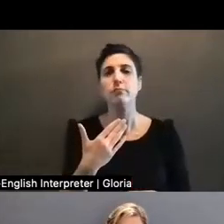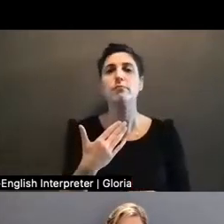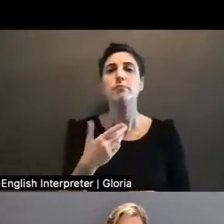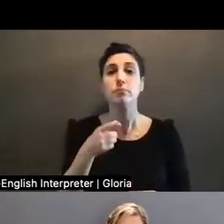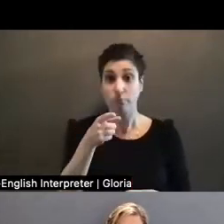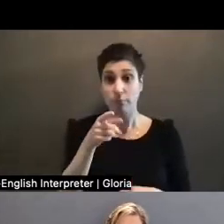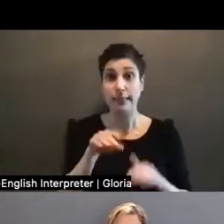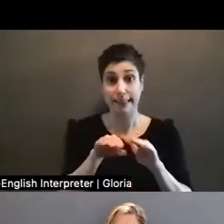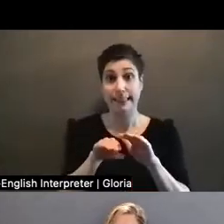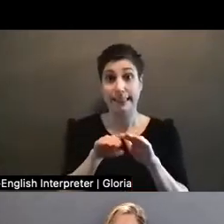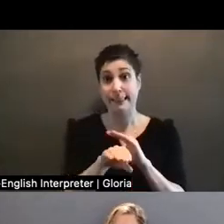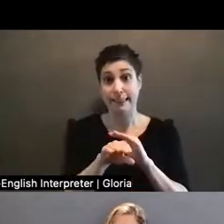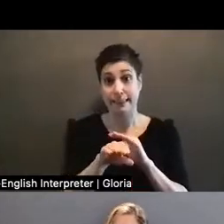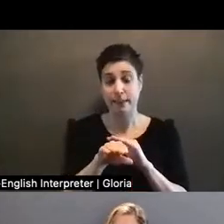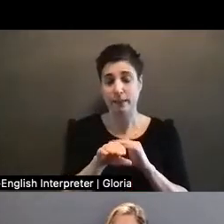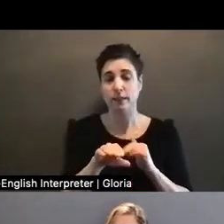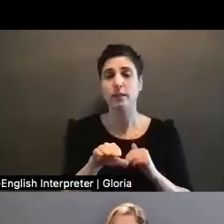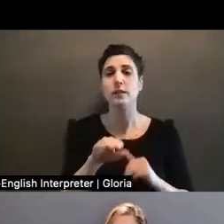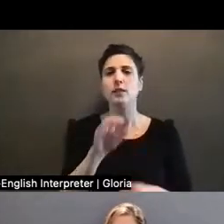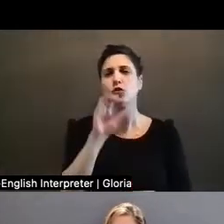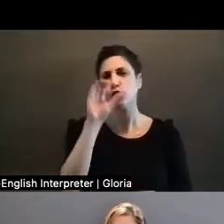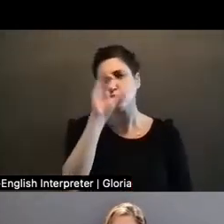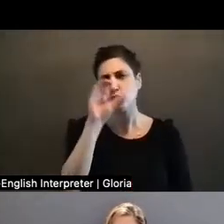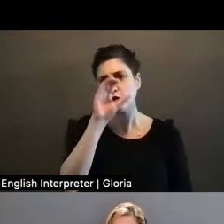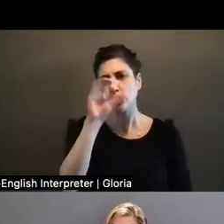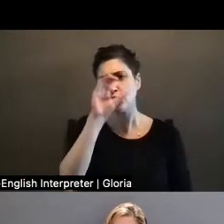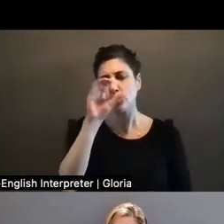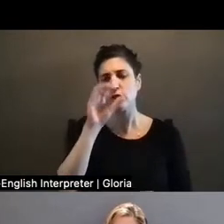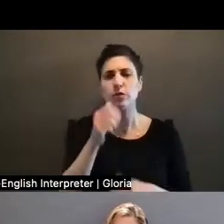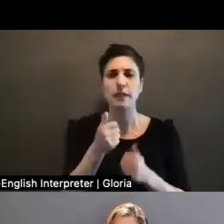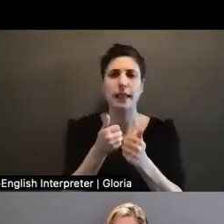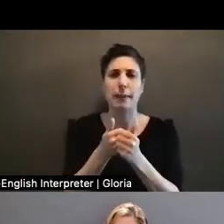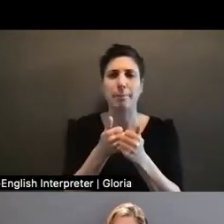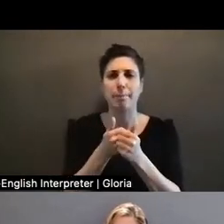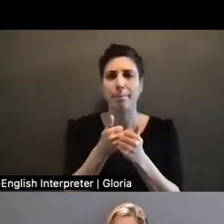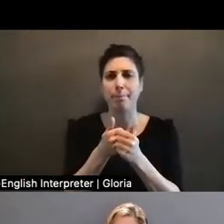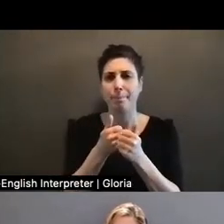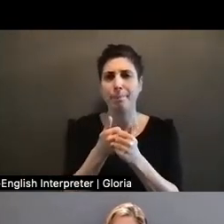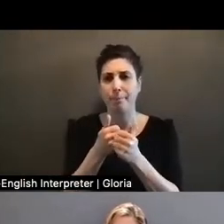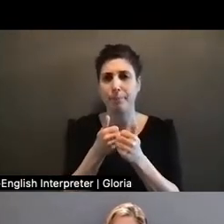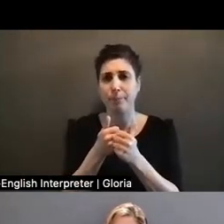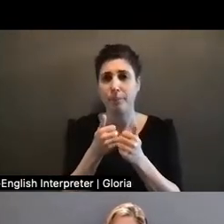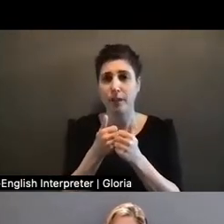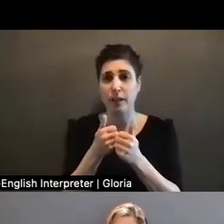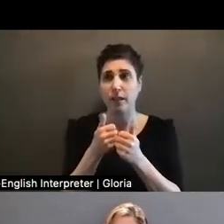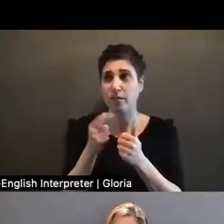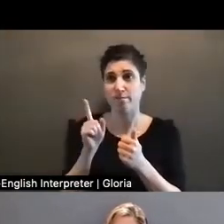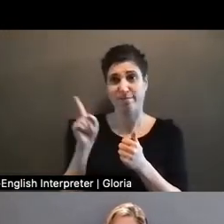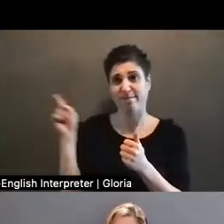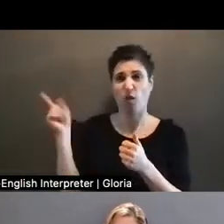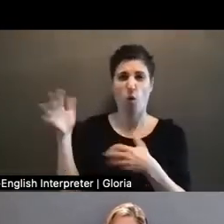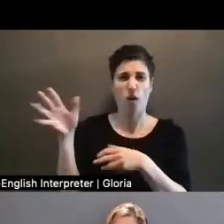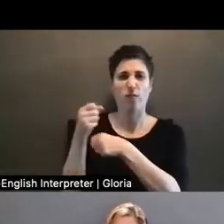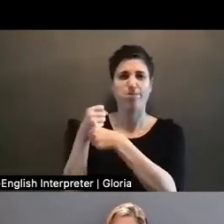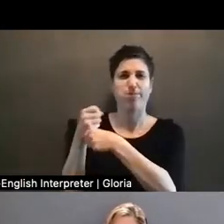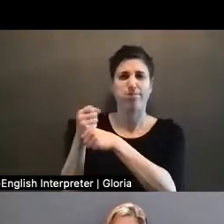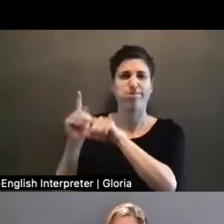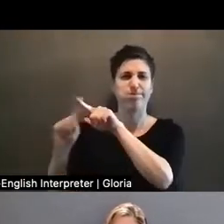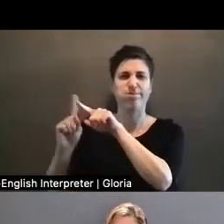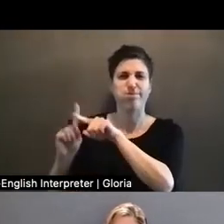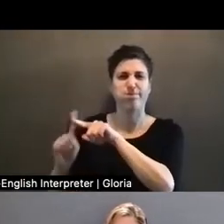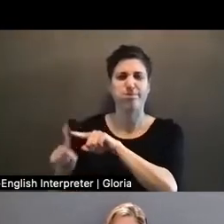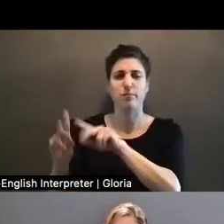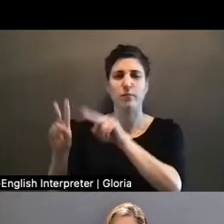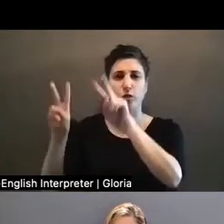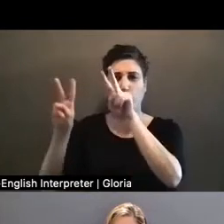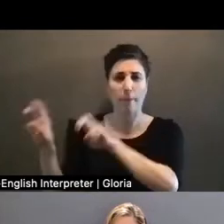on and search for a Jeopardy game that is already created on any topic, from